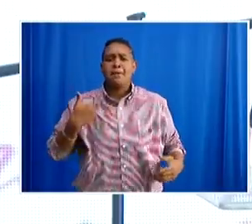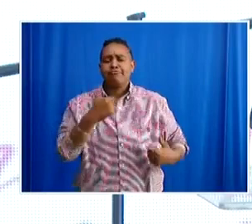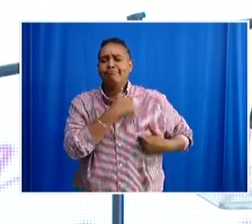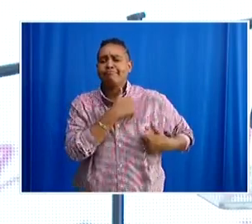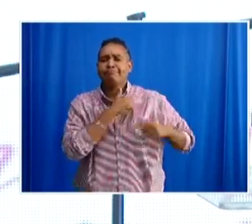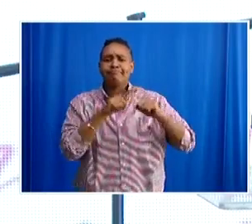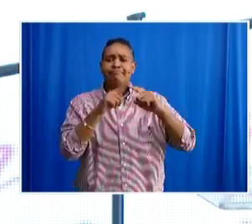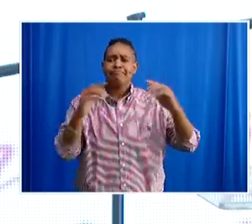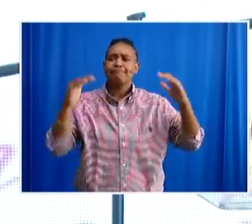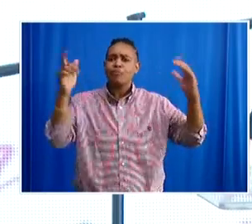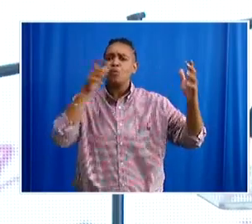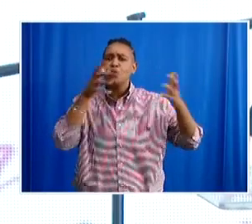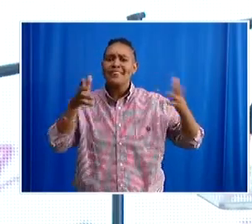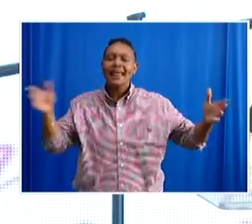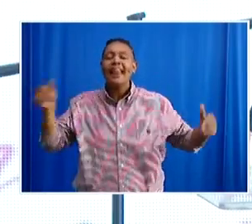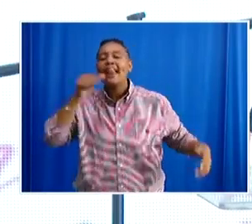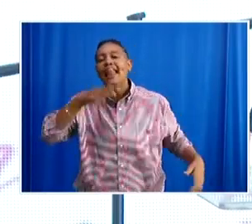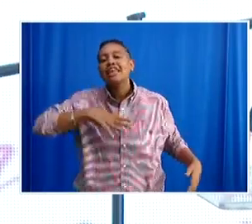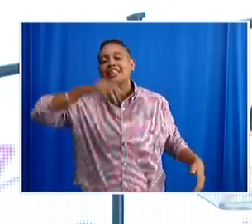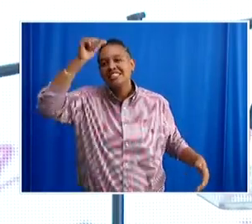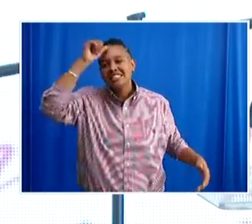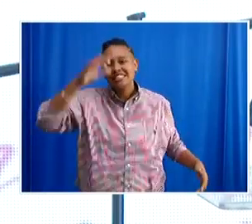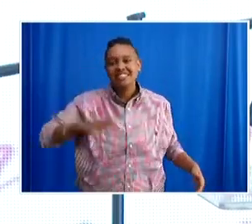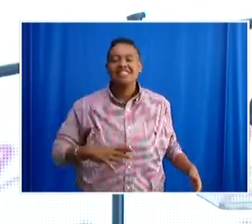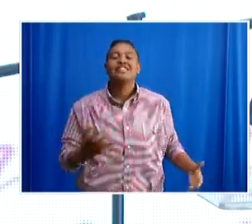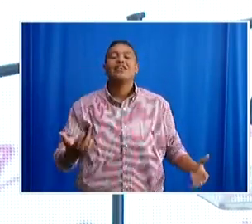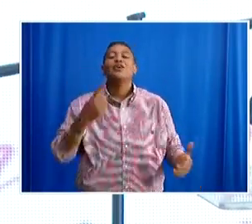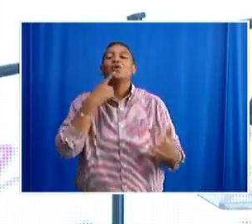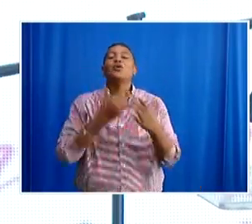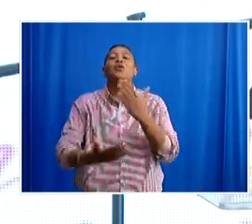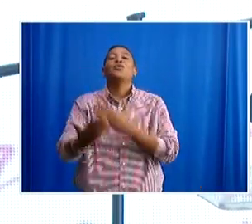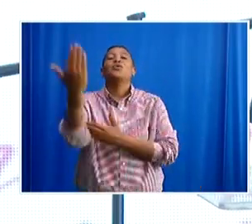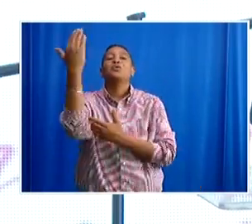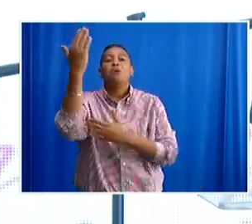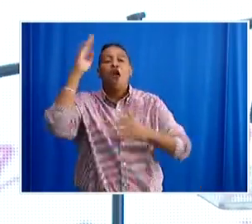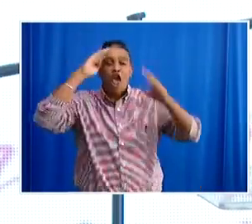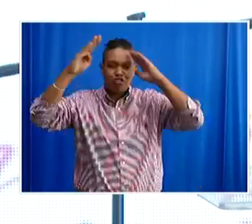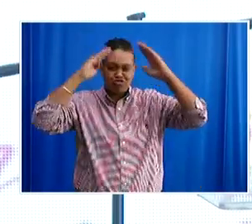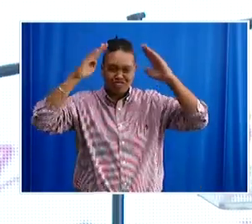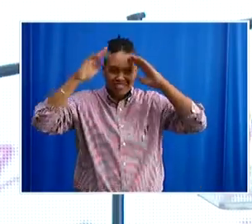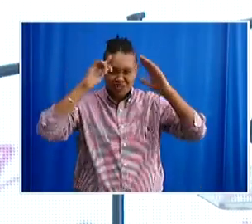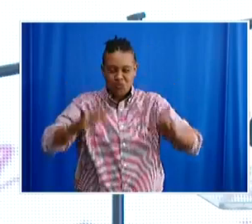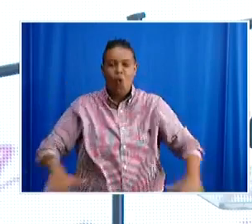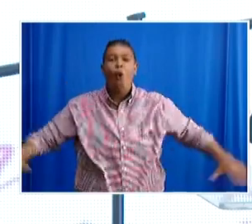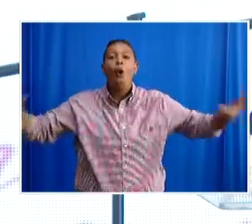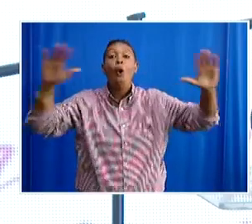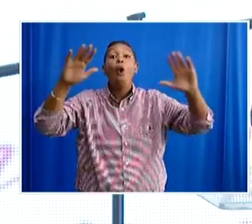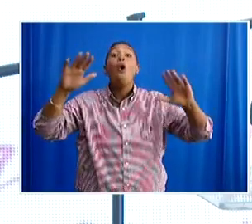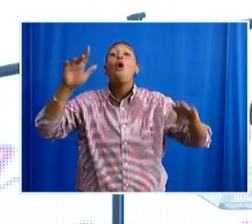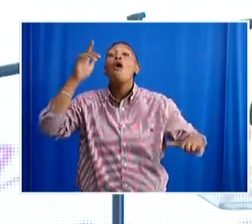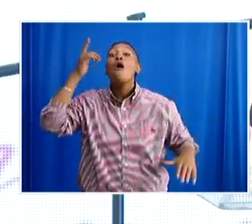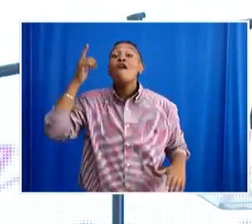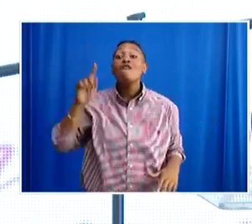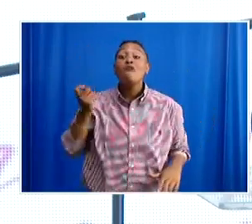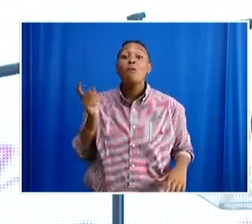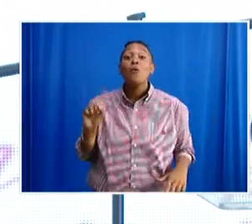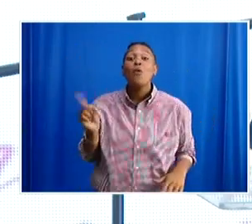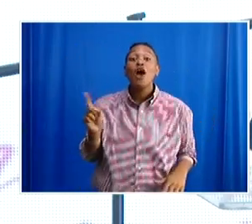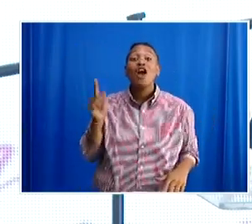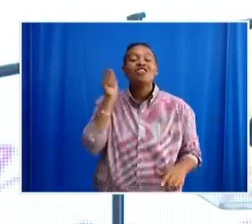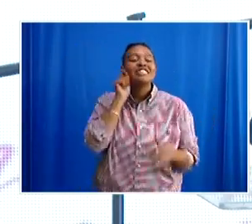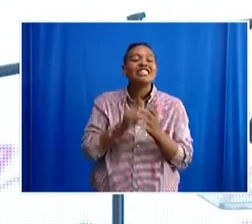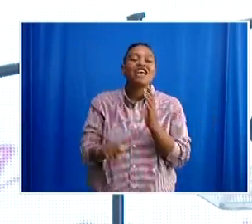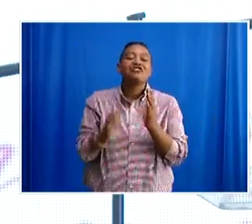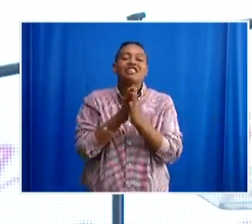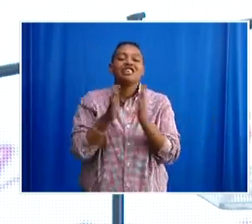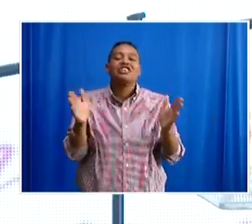Corps, ladies and gentlemen, good morning and greetings to you all on behalf of the Secretary